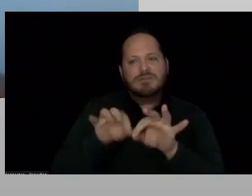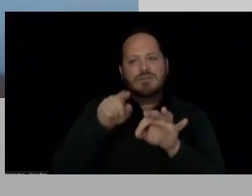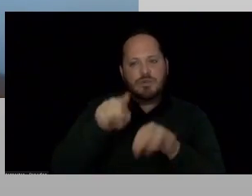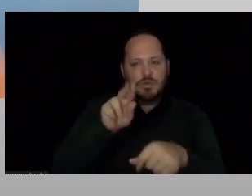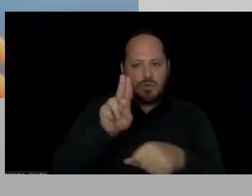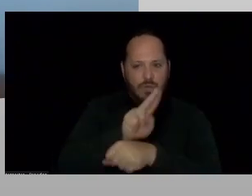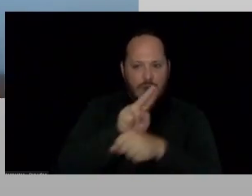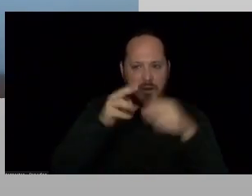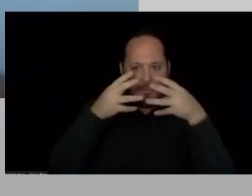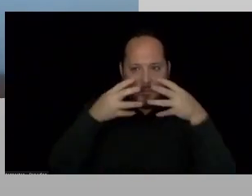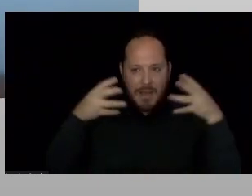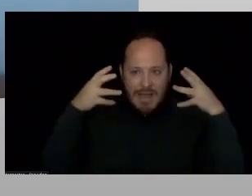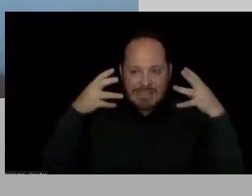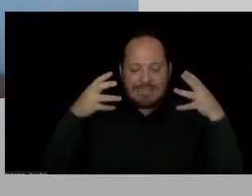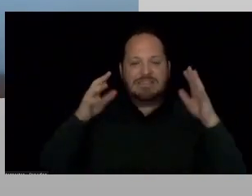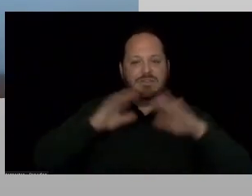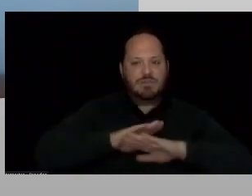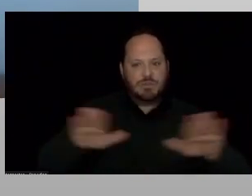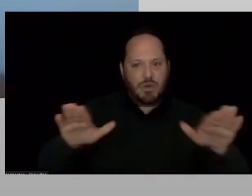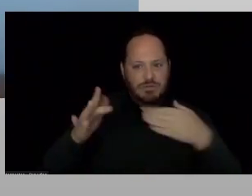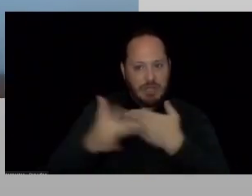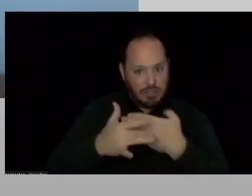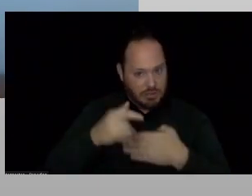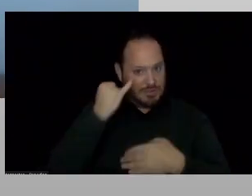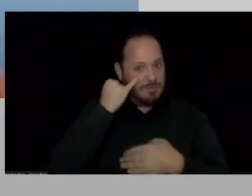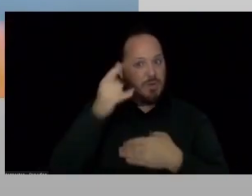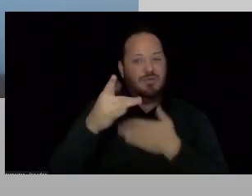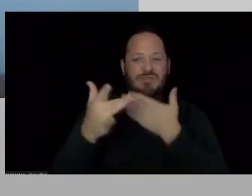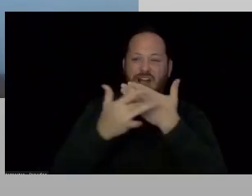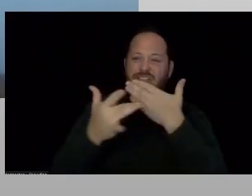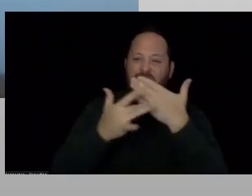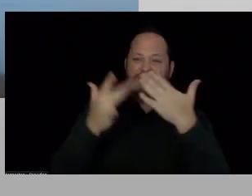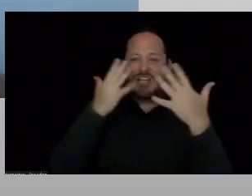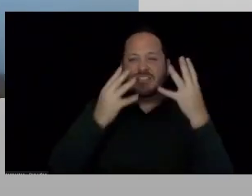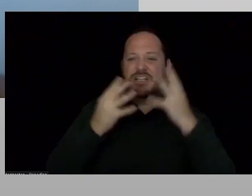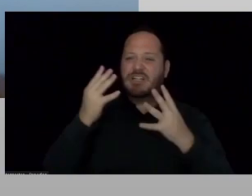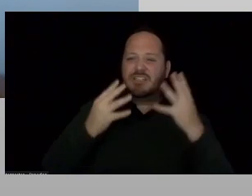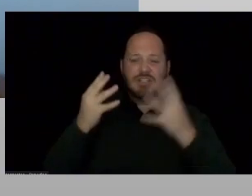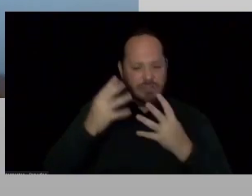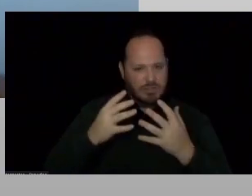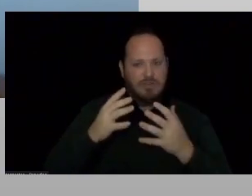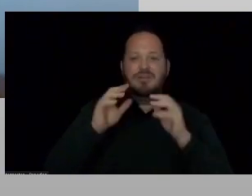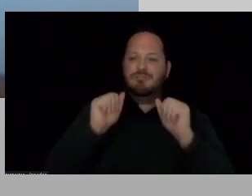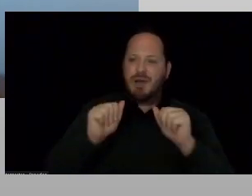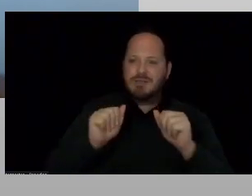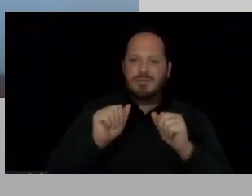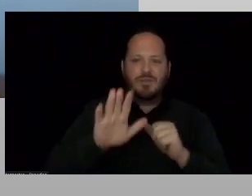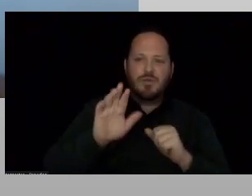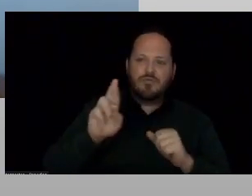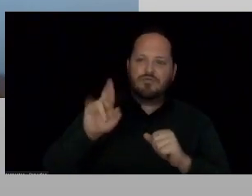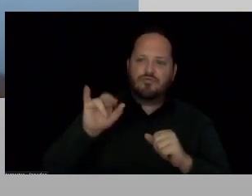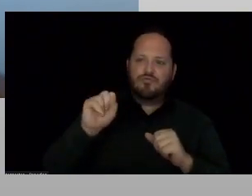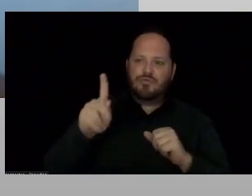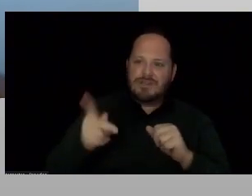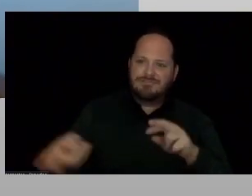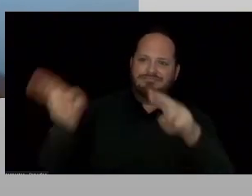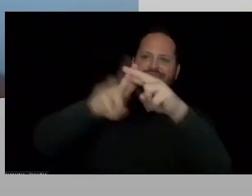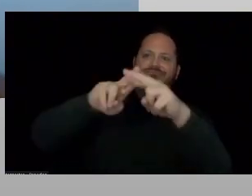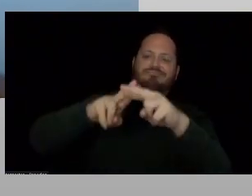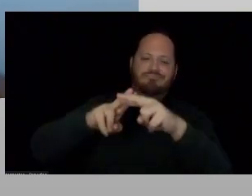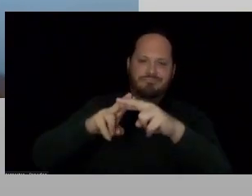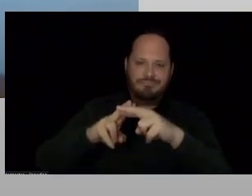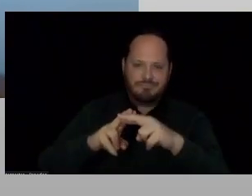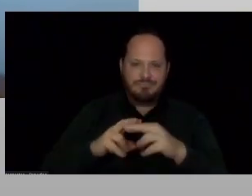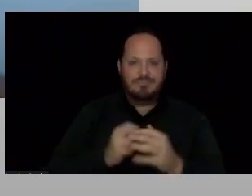frequently, you can actually increase your risk and go against all the things you're trying to do to protect yourself and the community. So some good